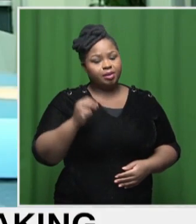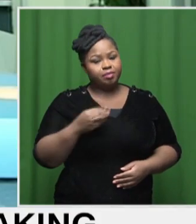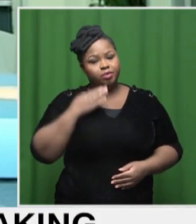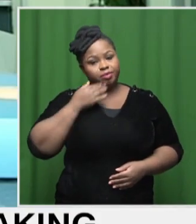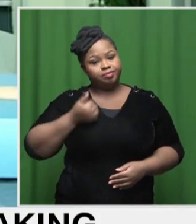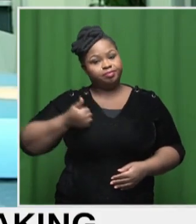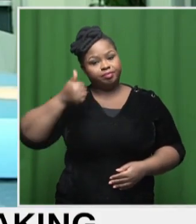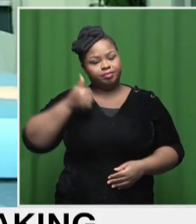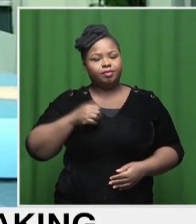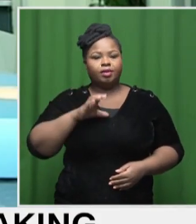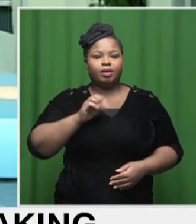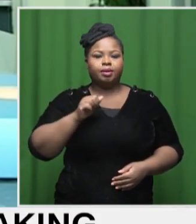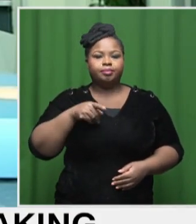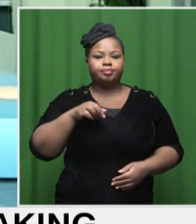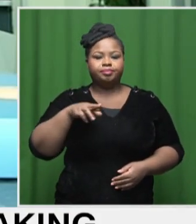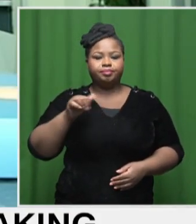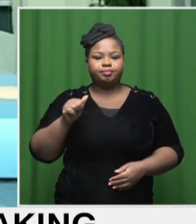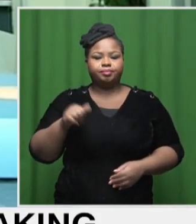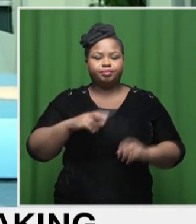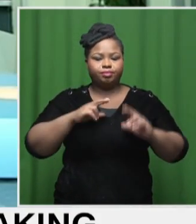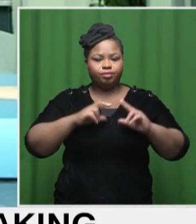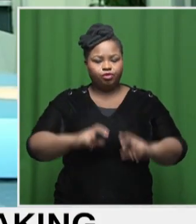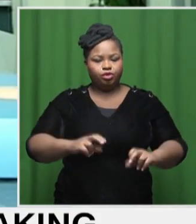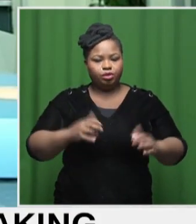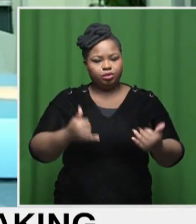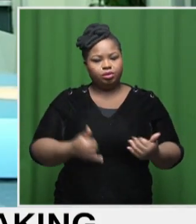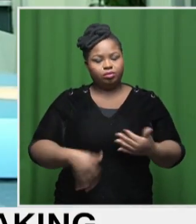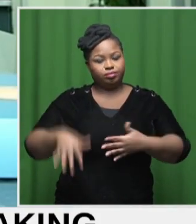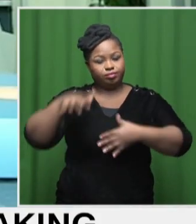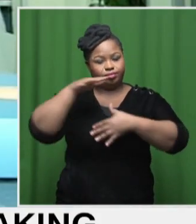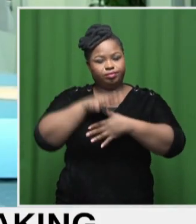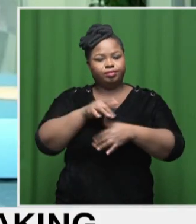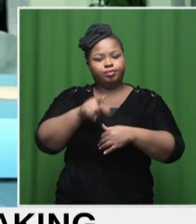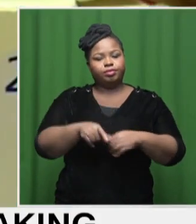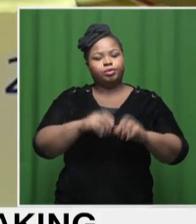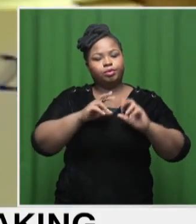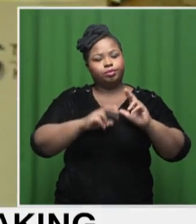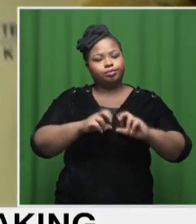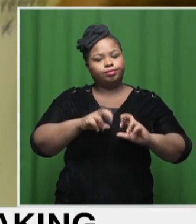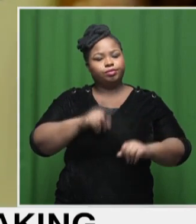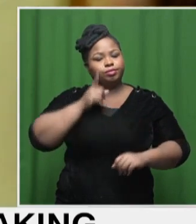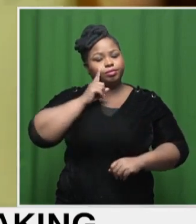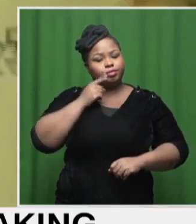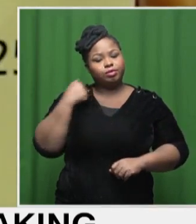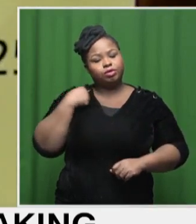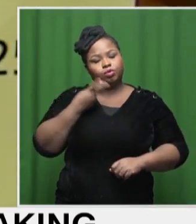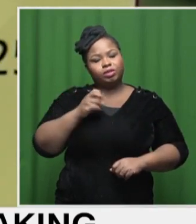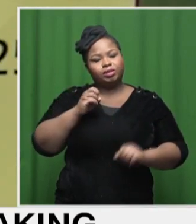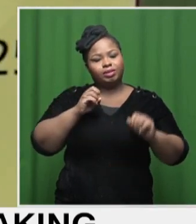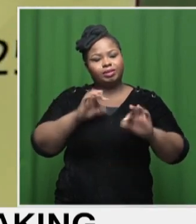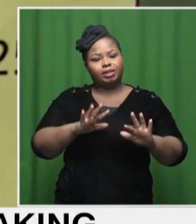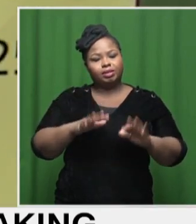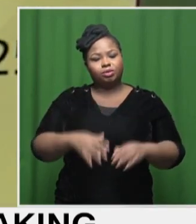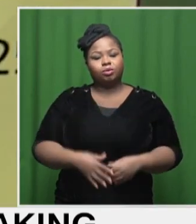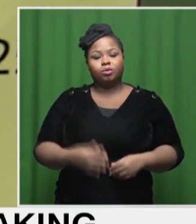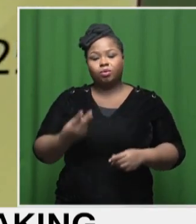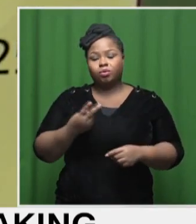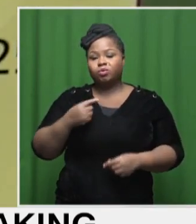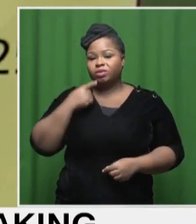helm, CAPRISA's research led to a landmark clinical trial in 2010 that provided the initial evidence